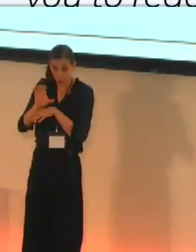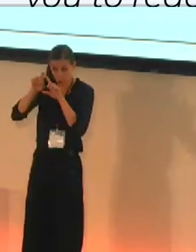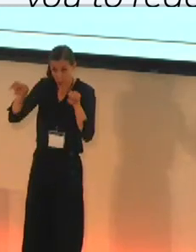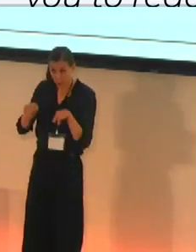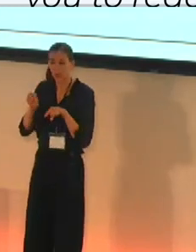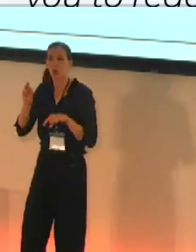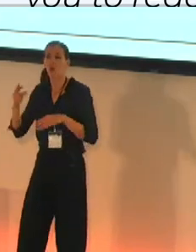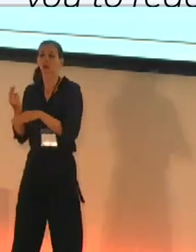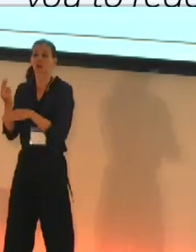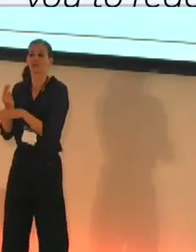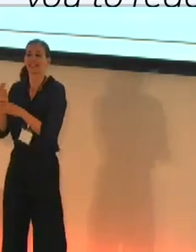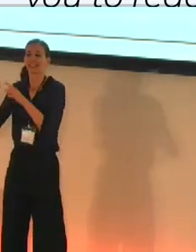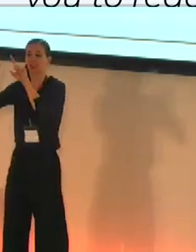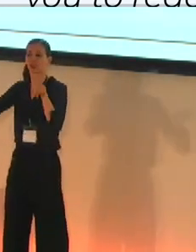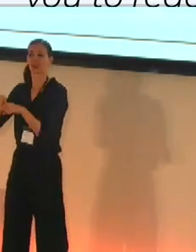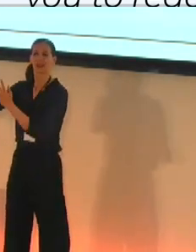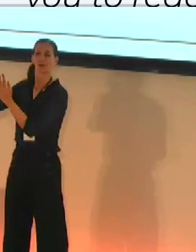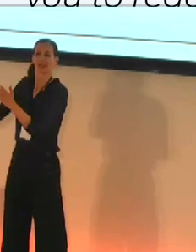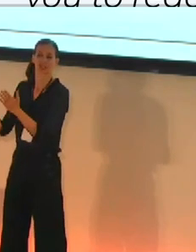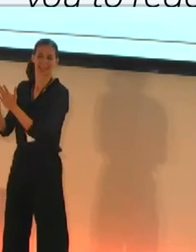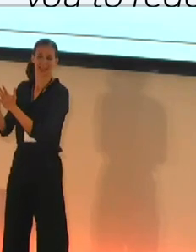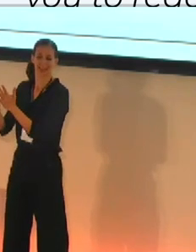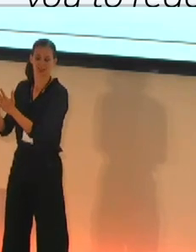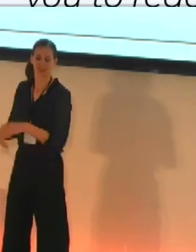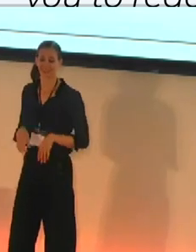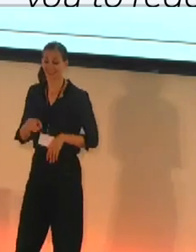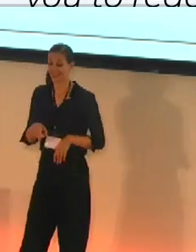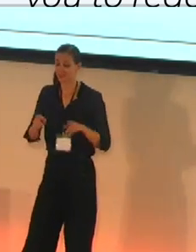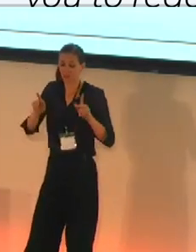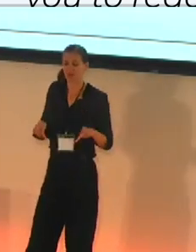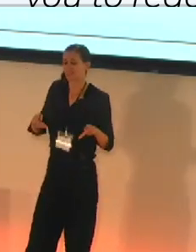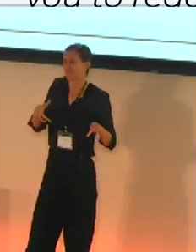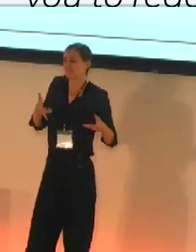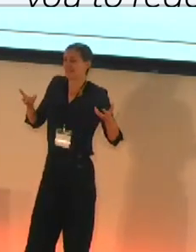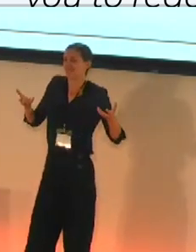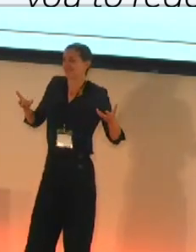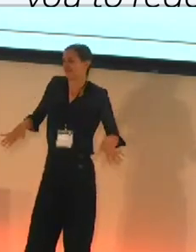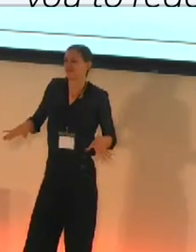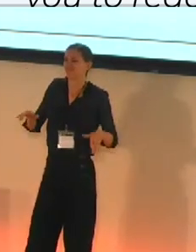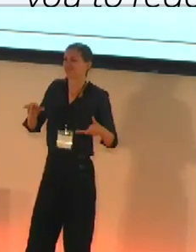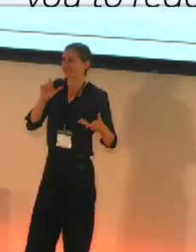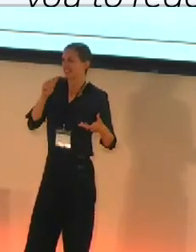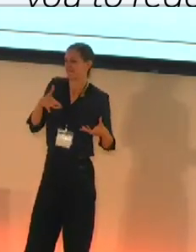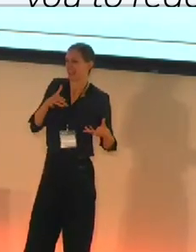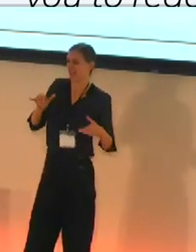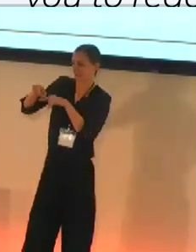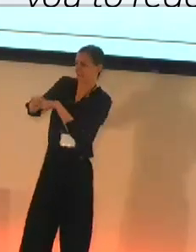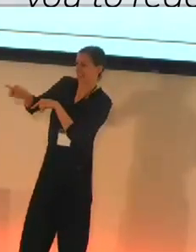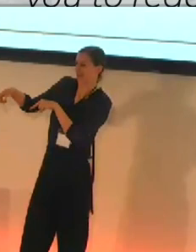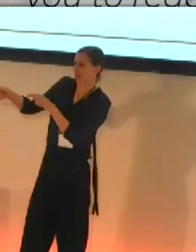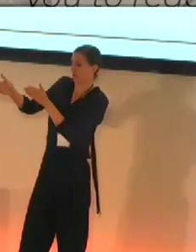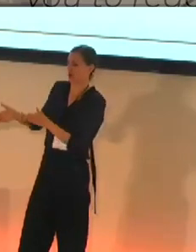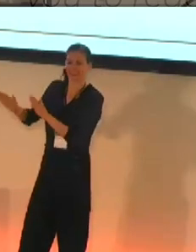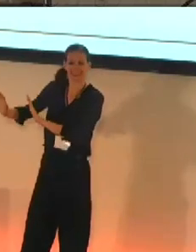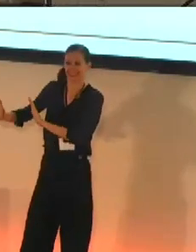the computer screen." In this case, Noah felt that having to rely on another person made the experienced feel more dependent and felt that having an